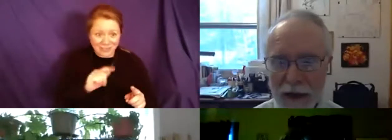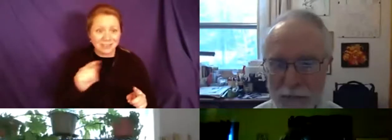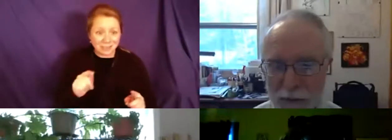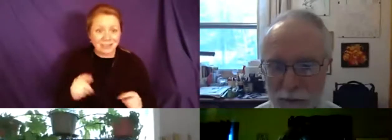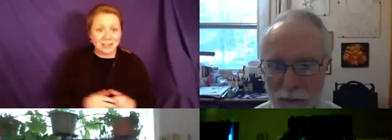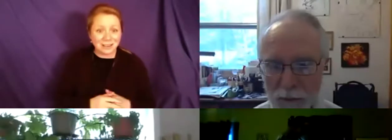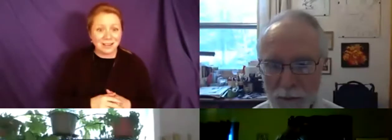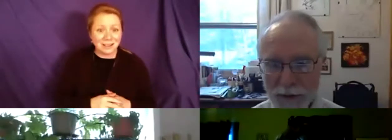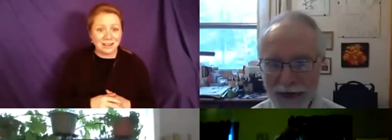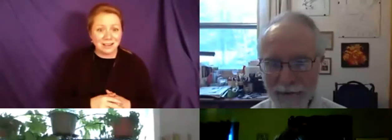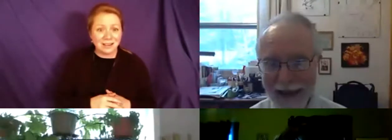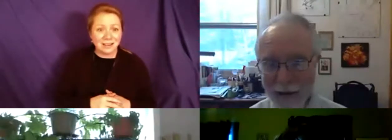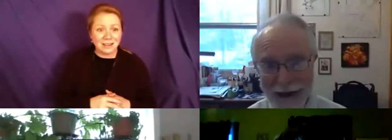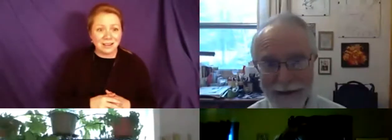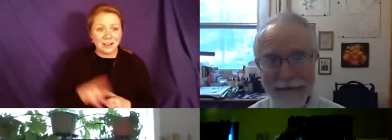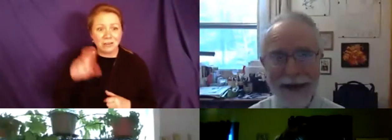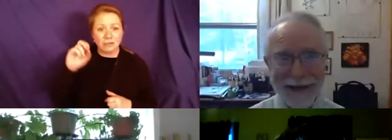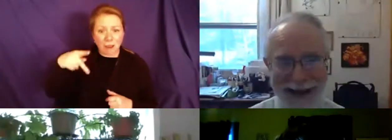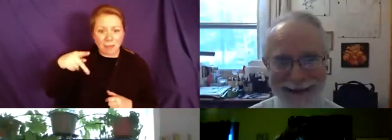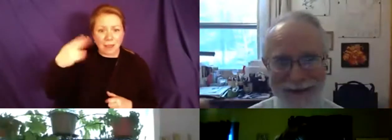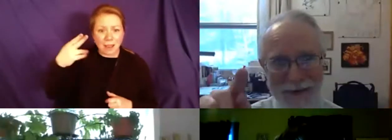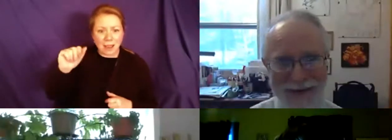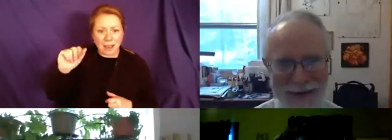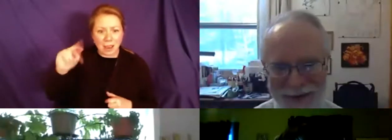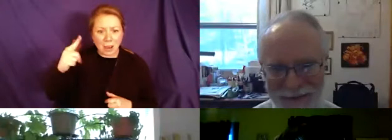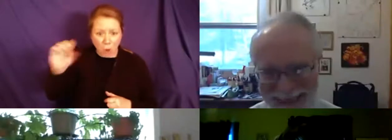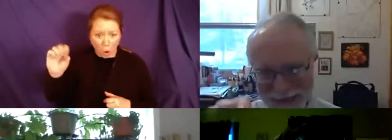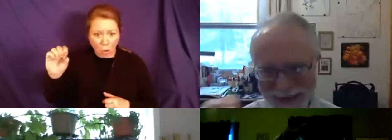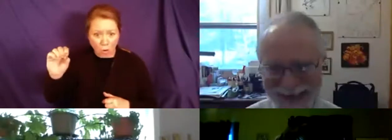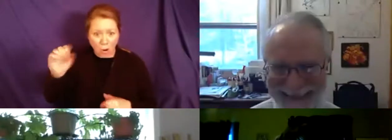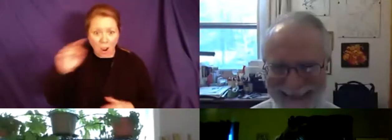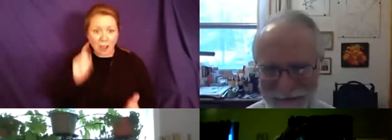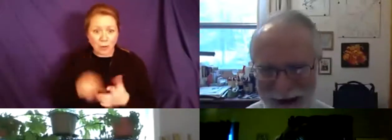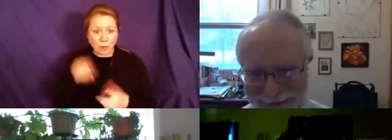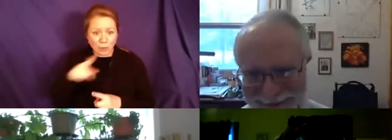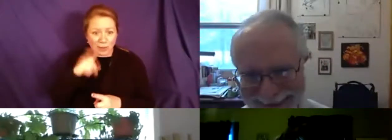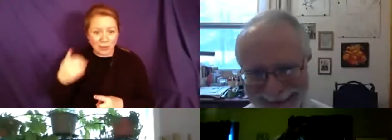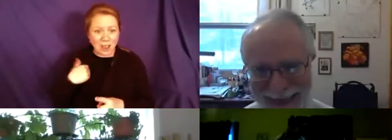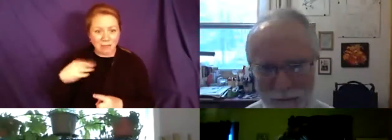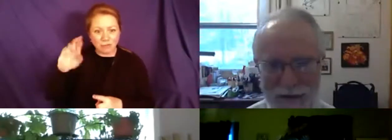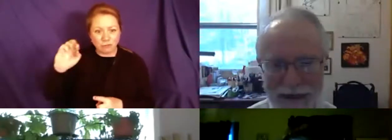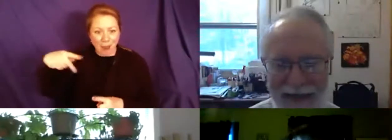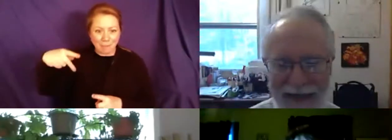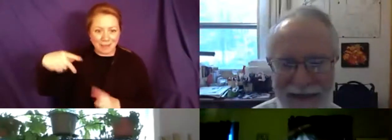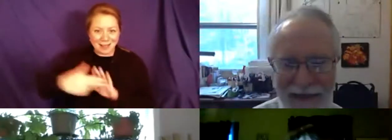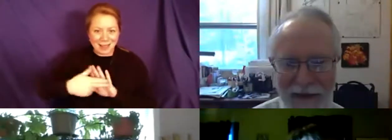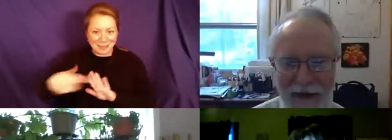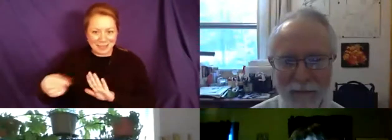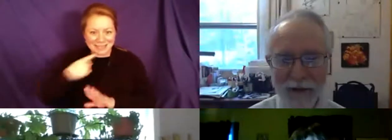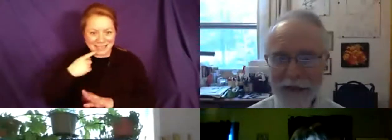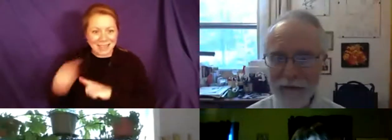think Representative Hangel, I note yours because you've got the rep labeled, and I